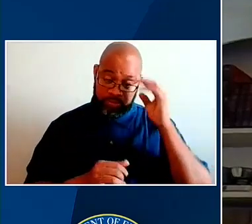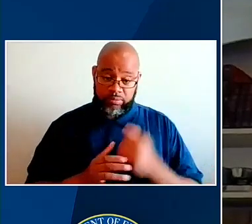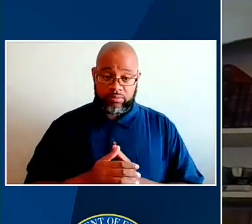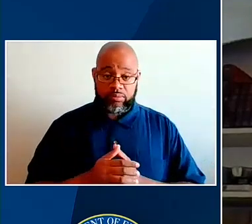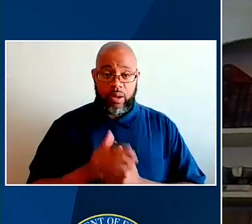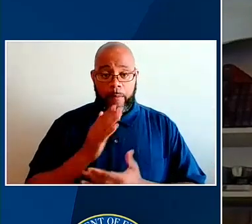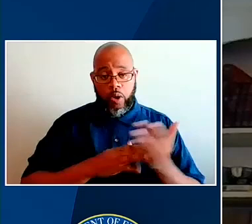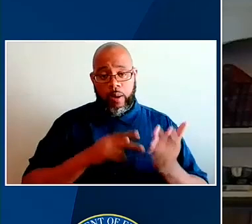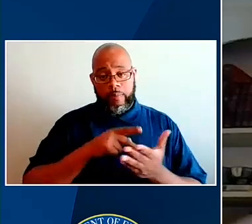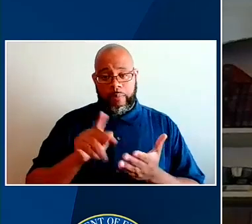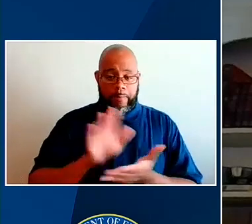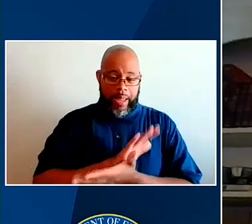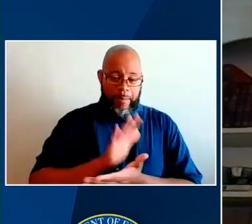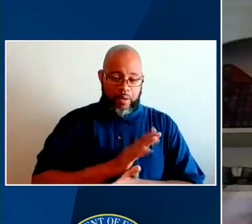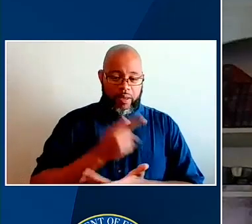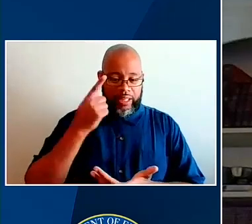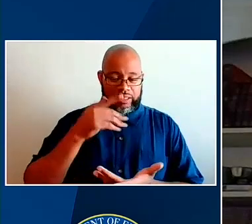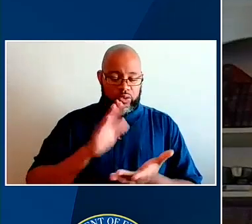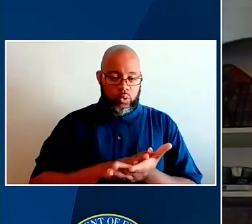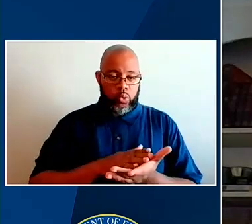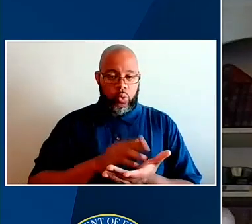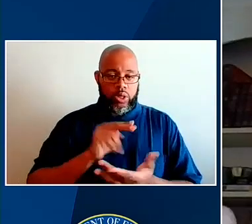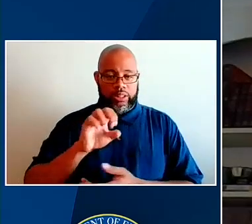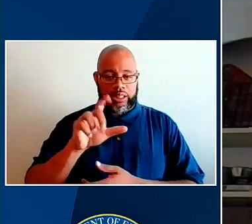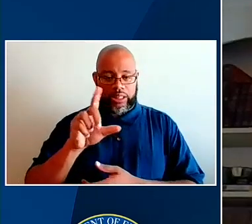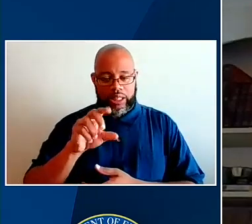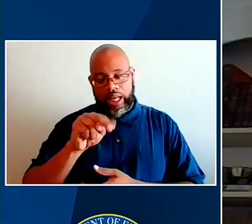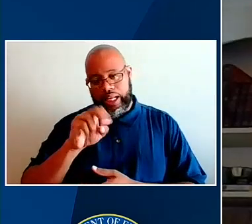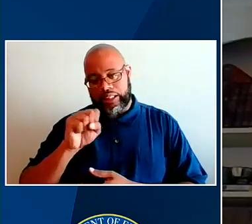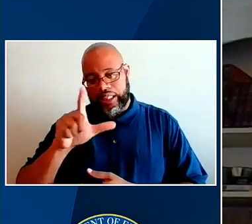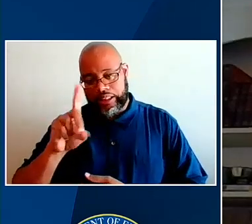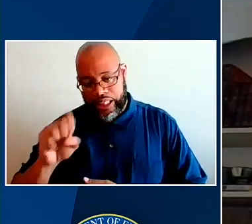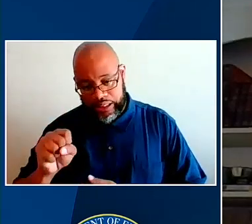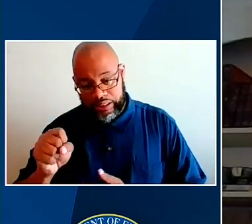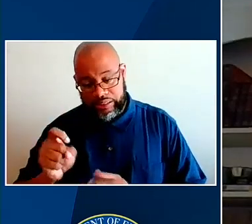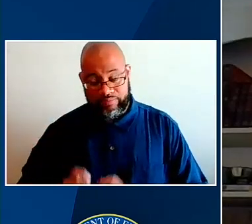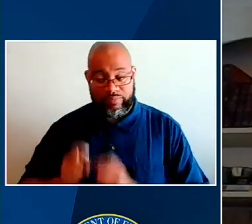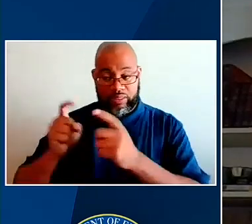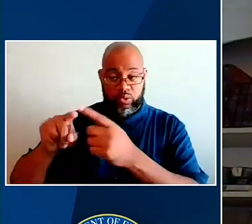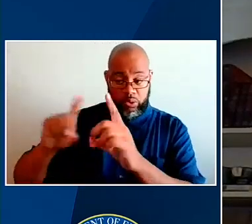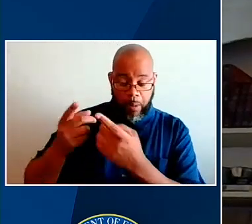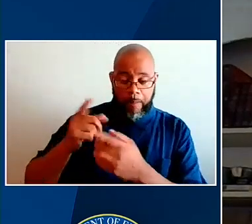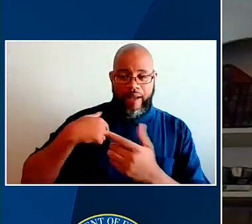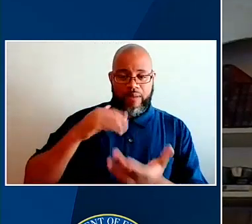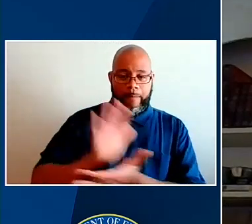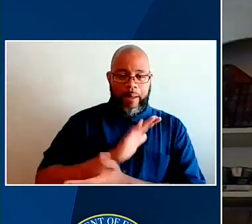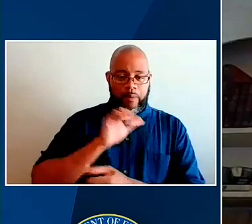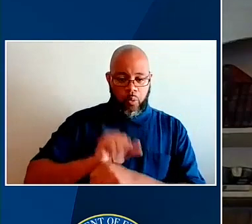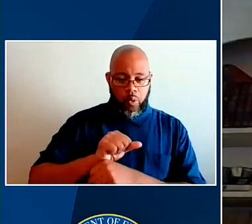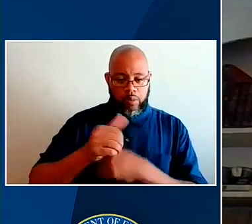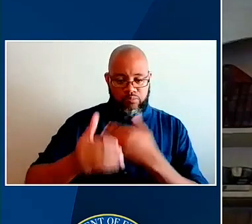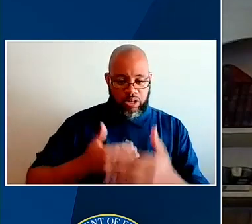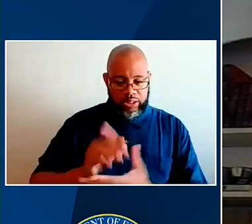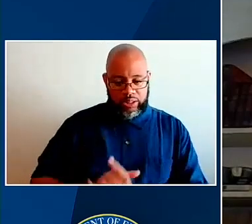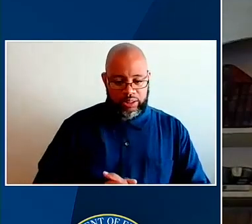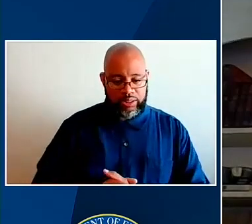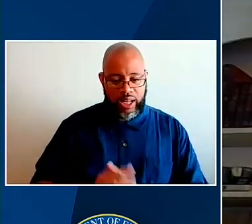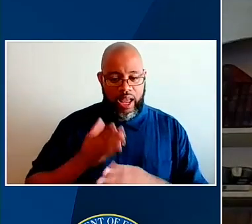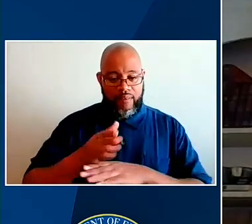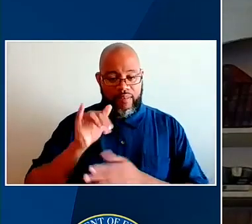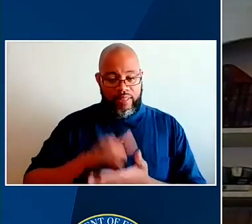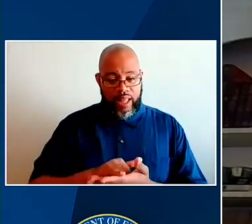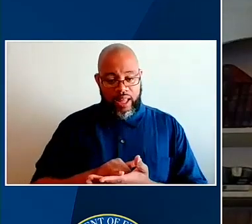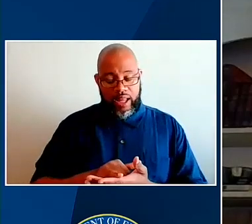partially paper. I think the school goes into NSLDS and indicates it's turned it over to the department, but then there is a paper referral process, after which time the